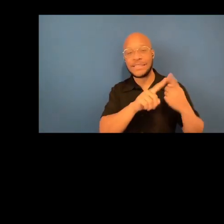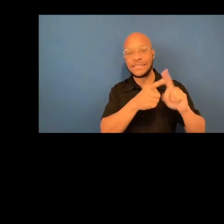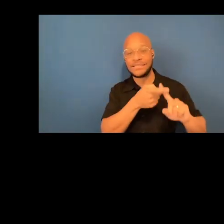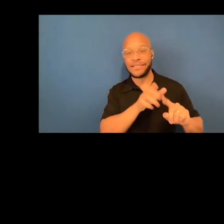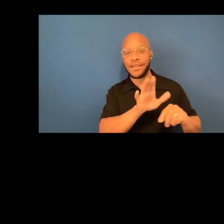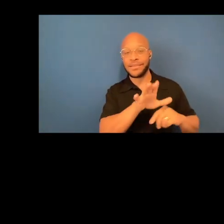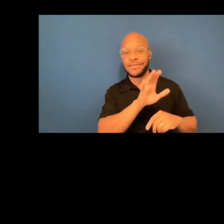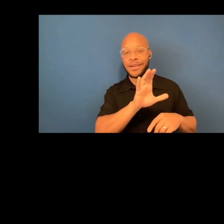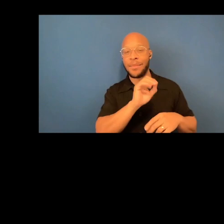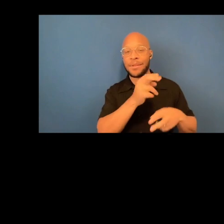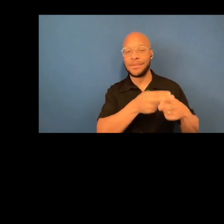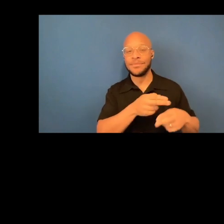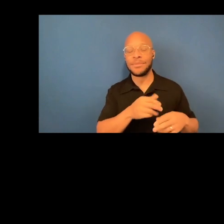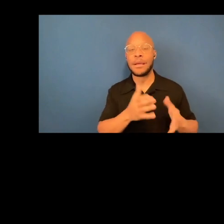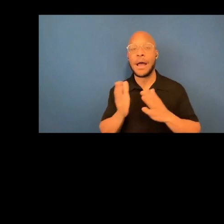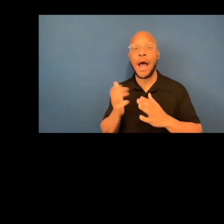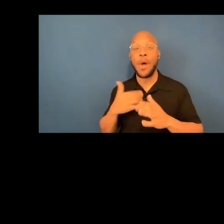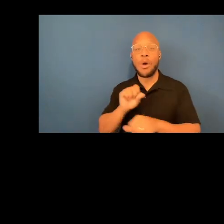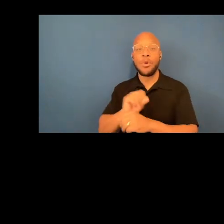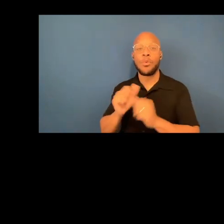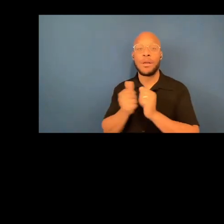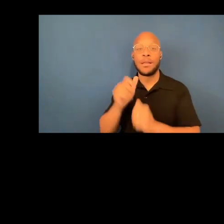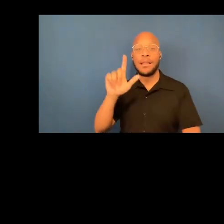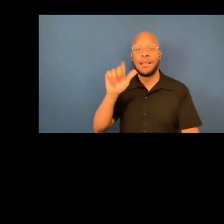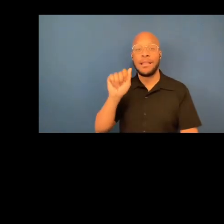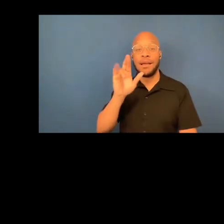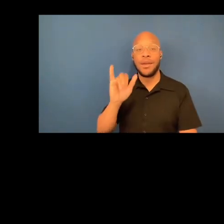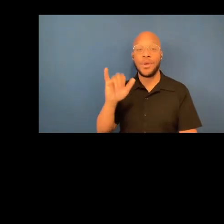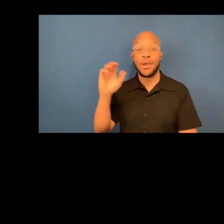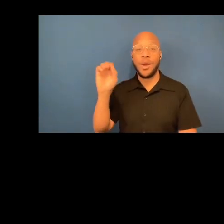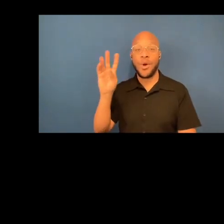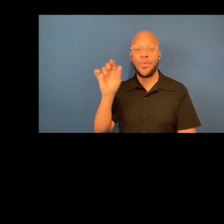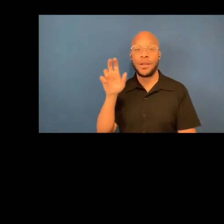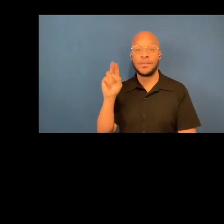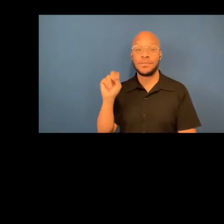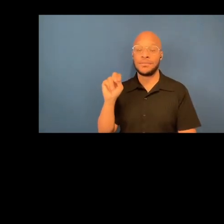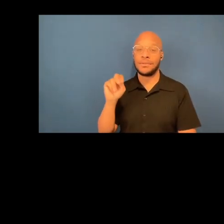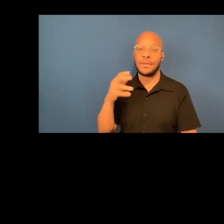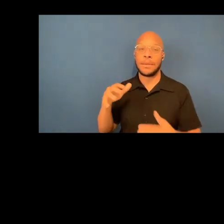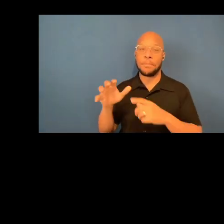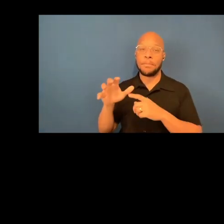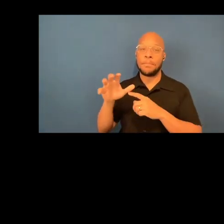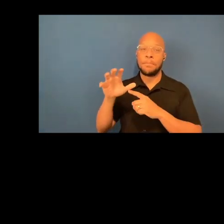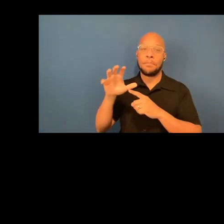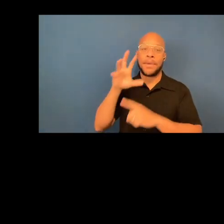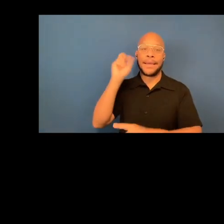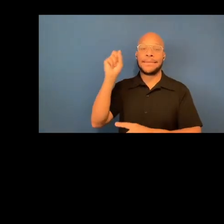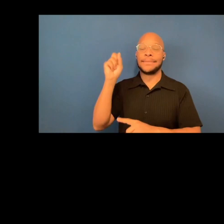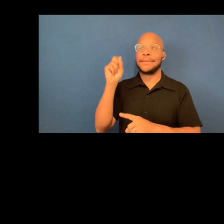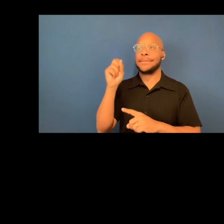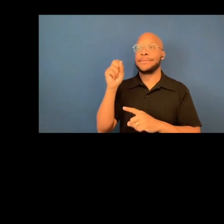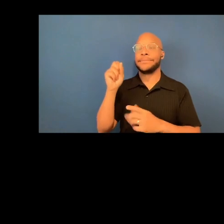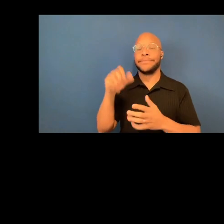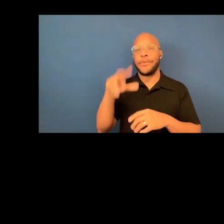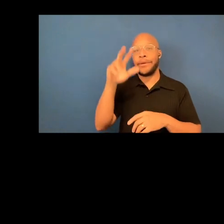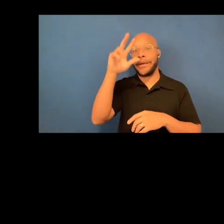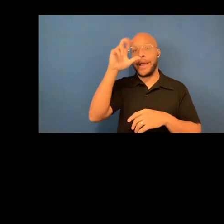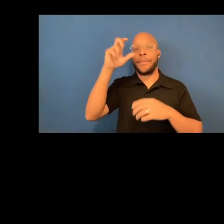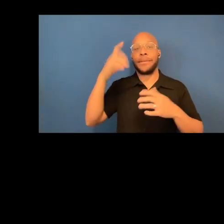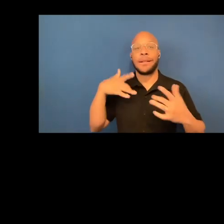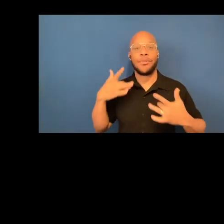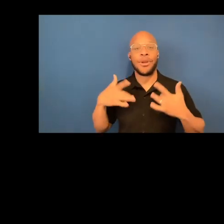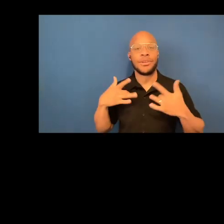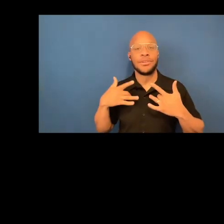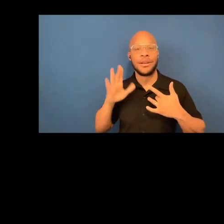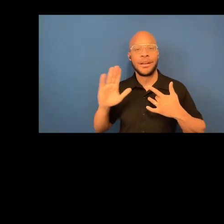orgasmic sort of celebration of his voice and his music that we presented at Carnegie Hall and online. I got to